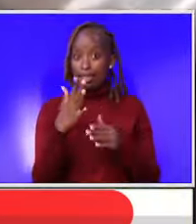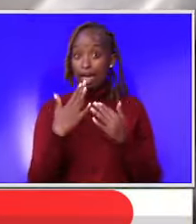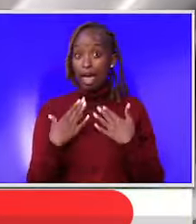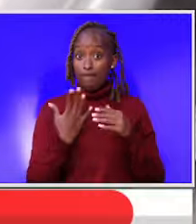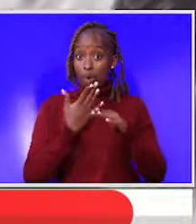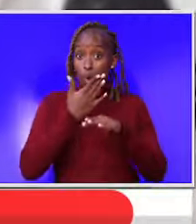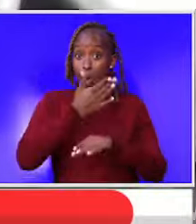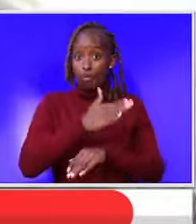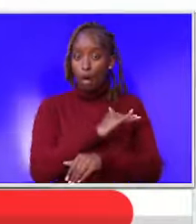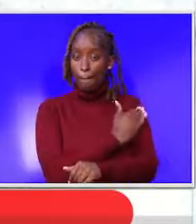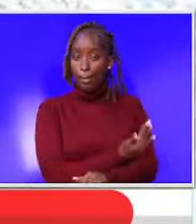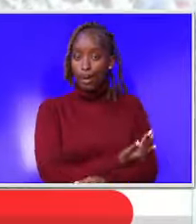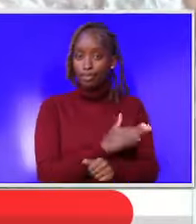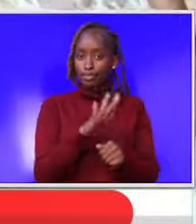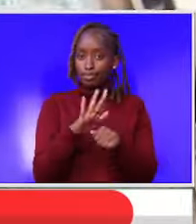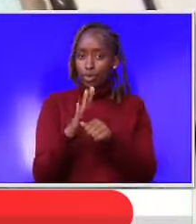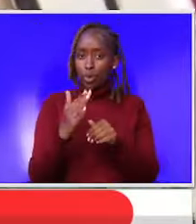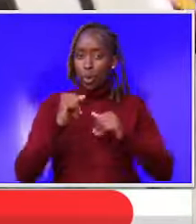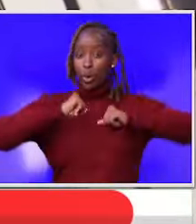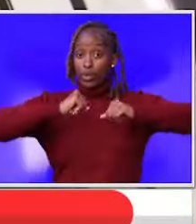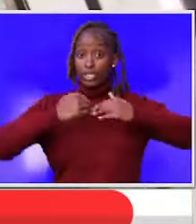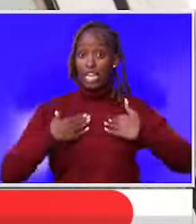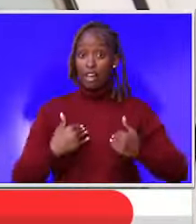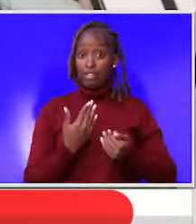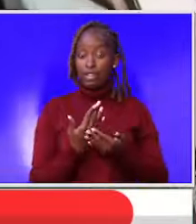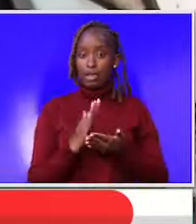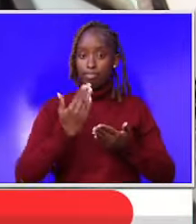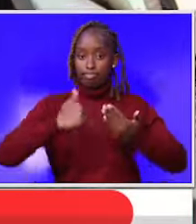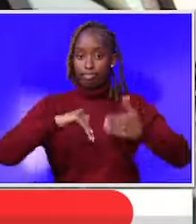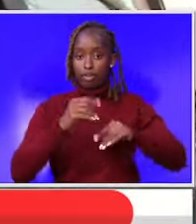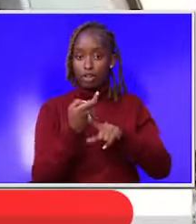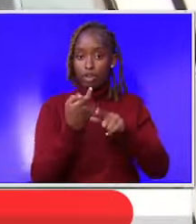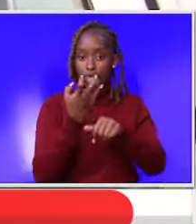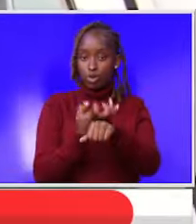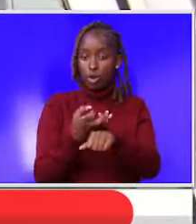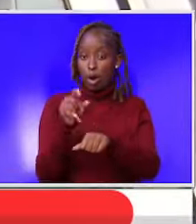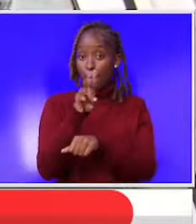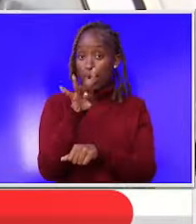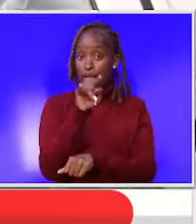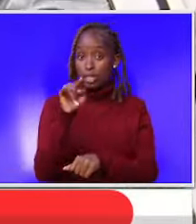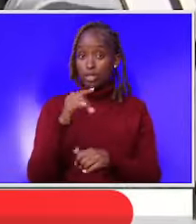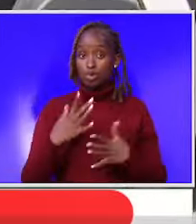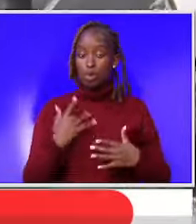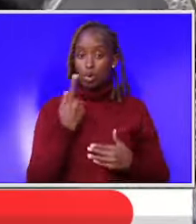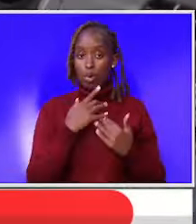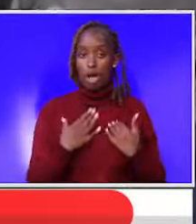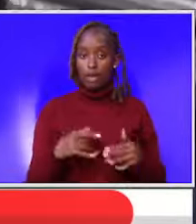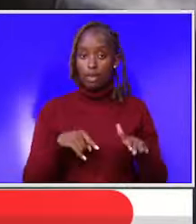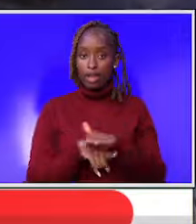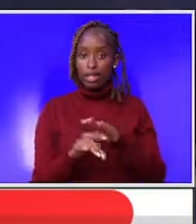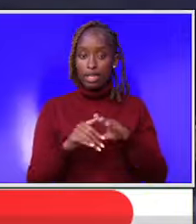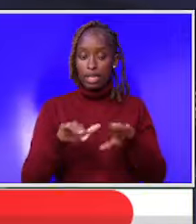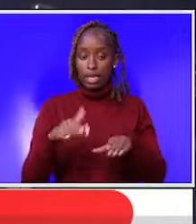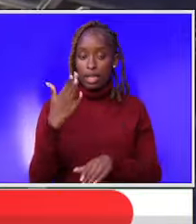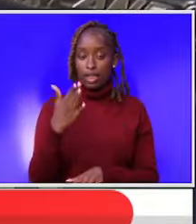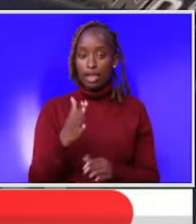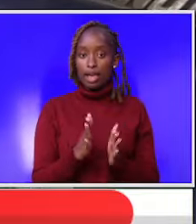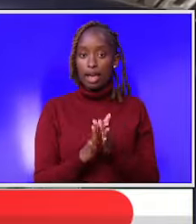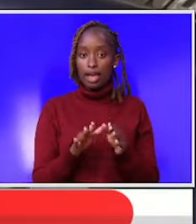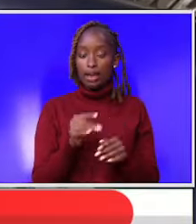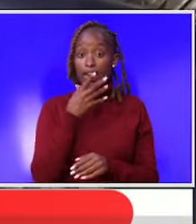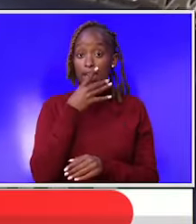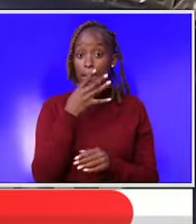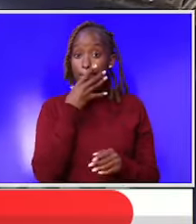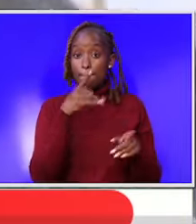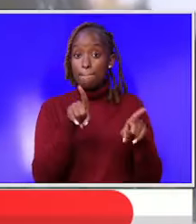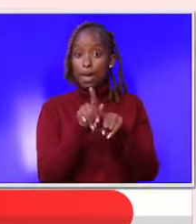Several officers sustained injuries from the stones thrown by the mob, who then stormed the station and lynched minor. His co-accused